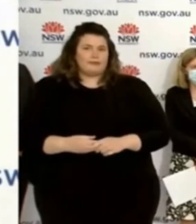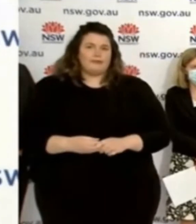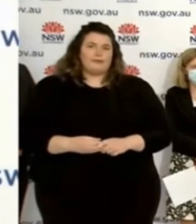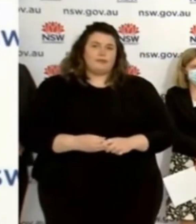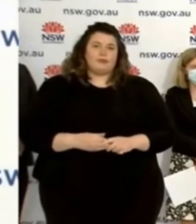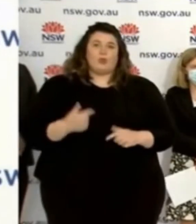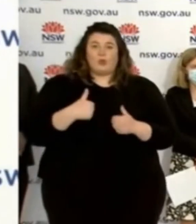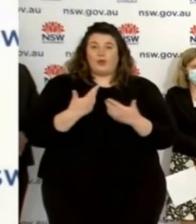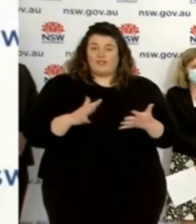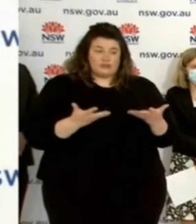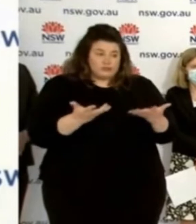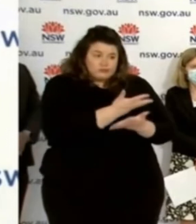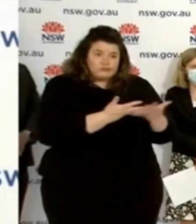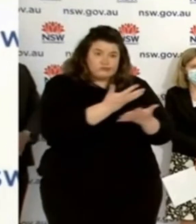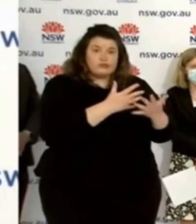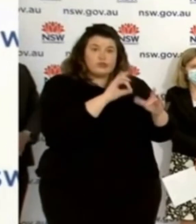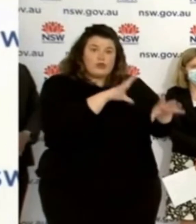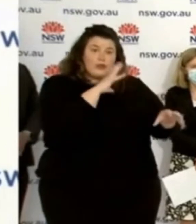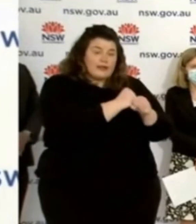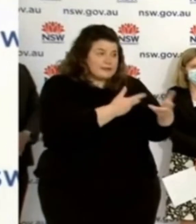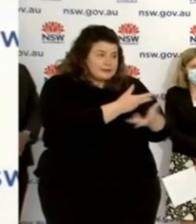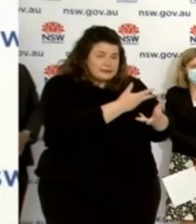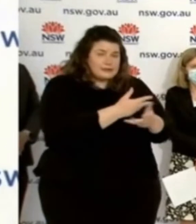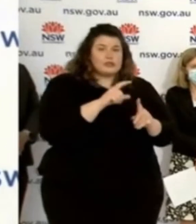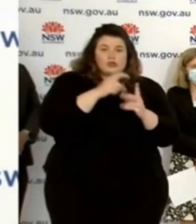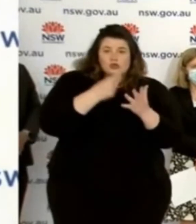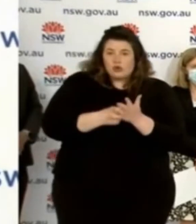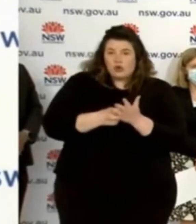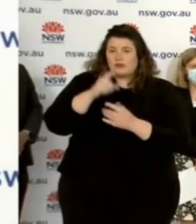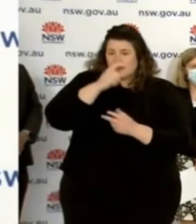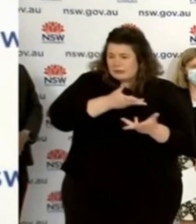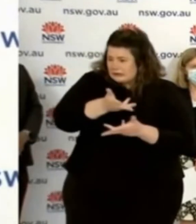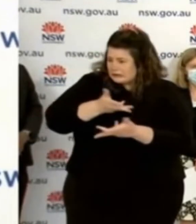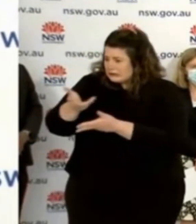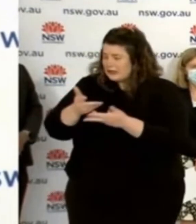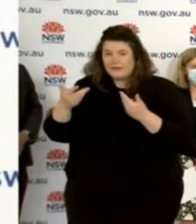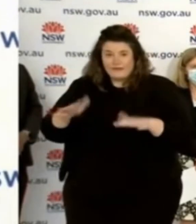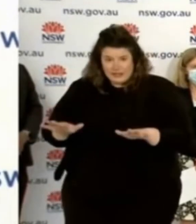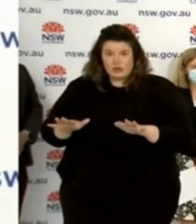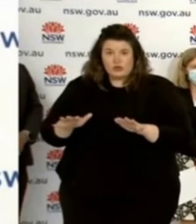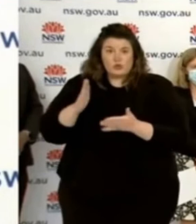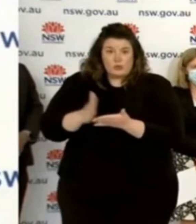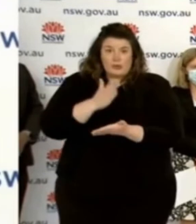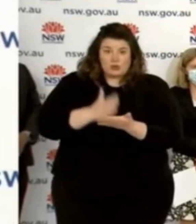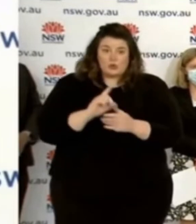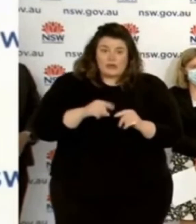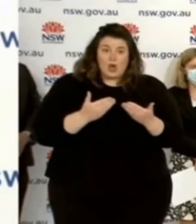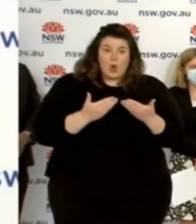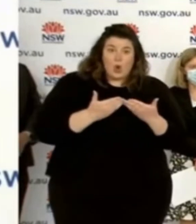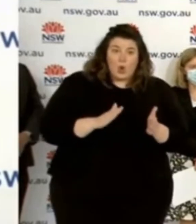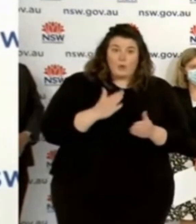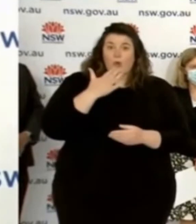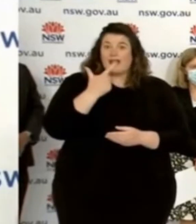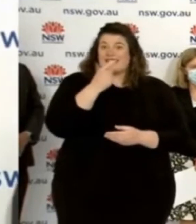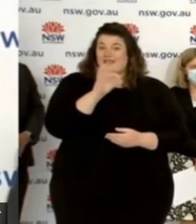consulted the national plan. We've also had input from our health experts and stakeholders to make sure that when we start reopening at